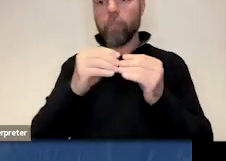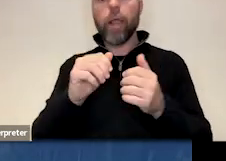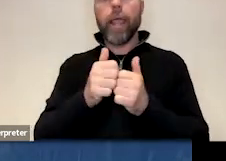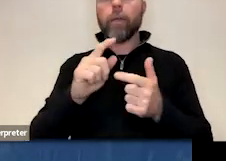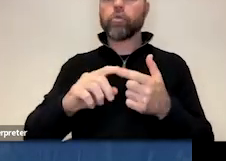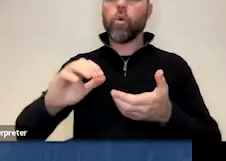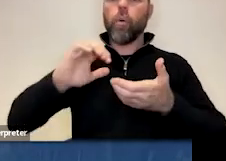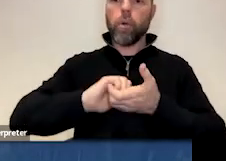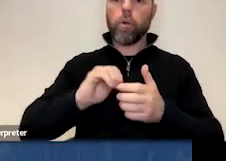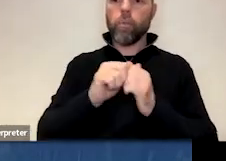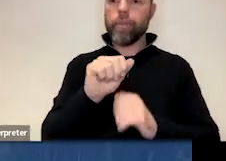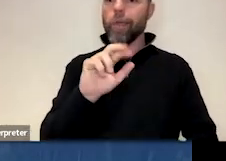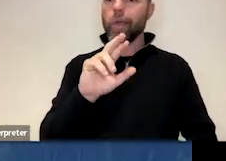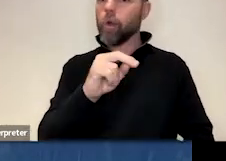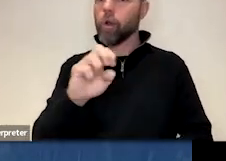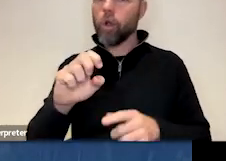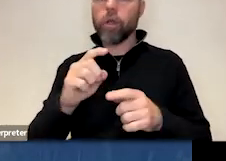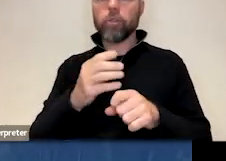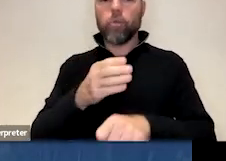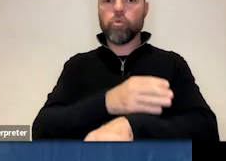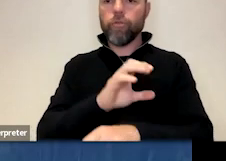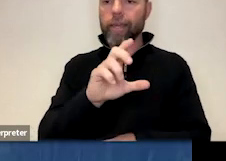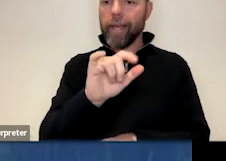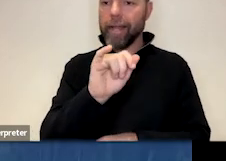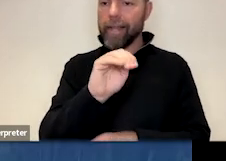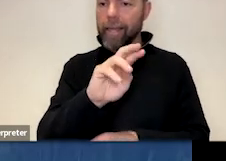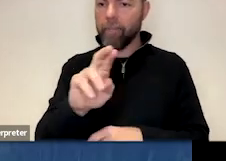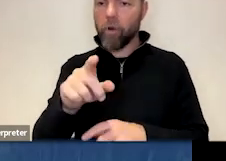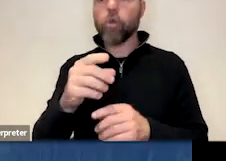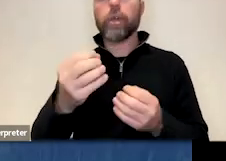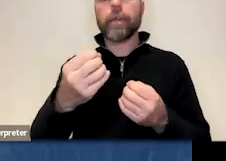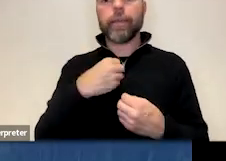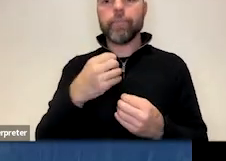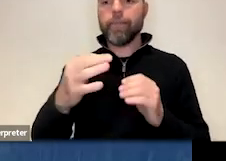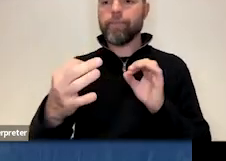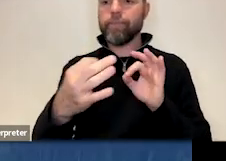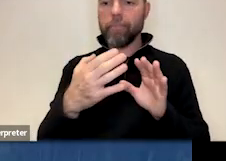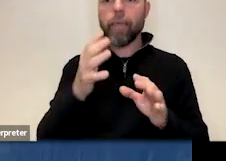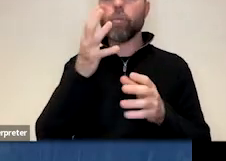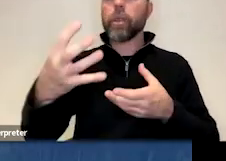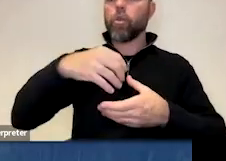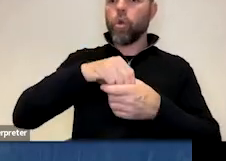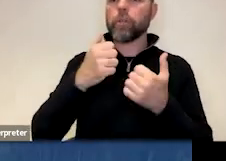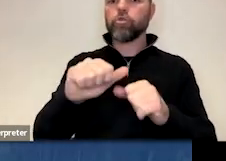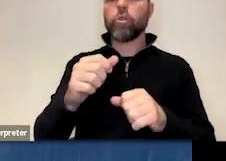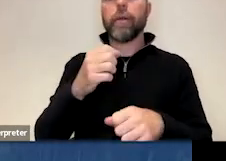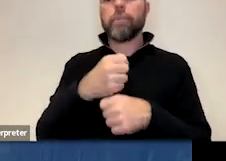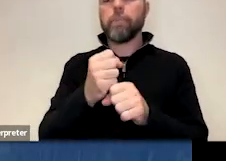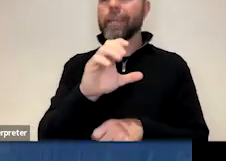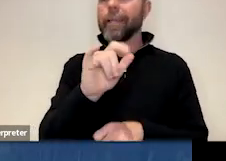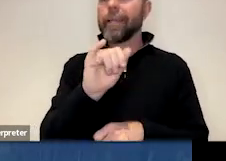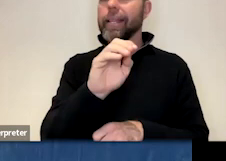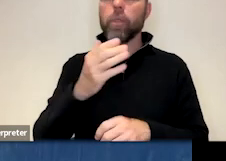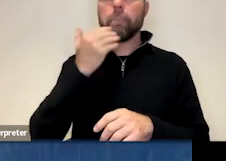with Argonne, ways to make Climber better, give us your feedback so that we can continue to incorporate that and try to make Climber the best tool available to